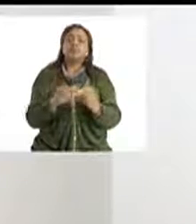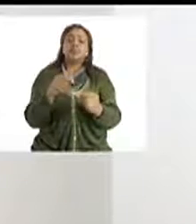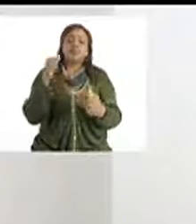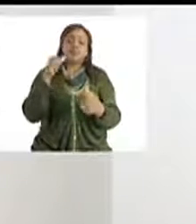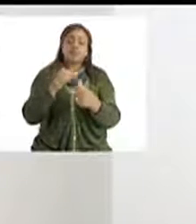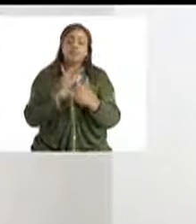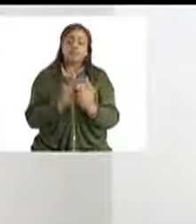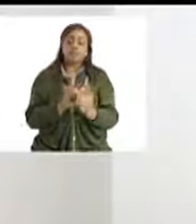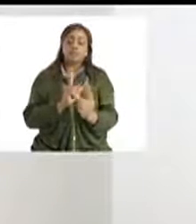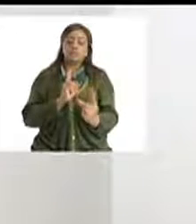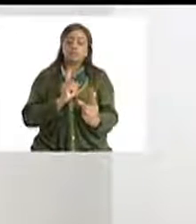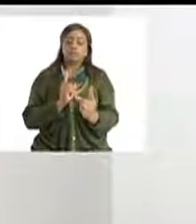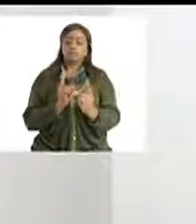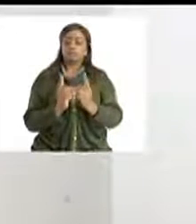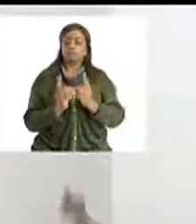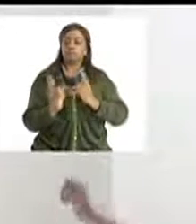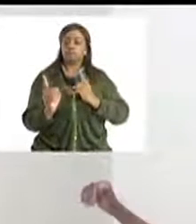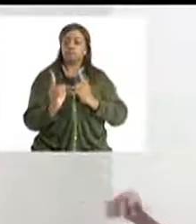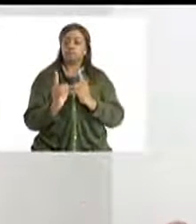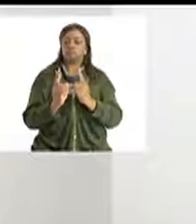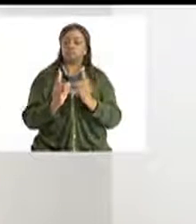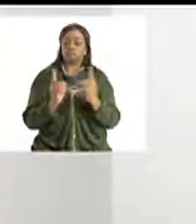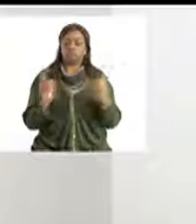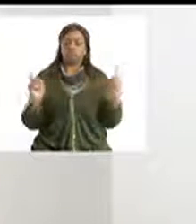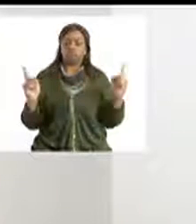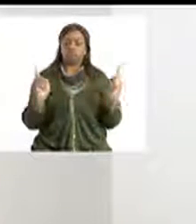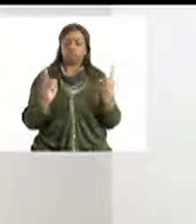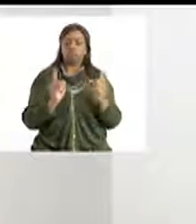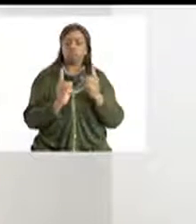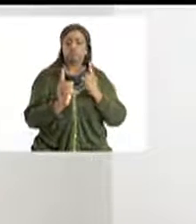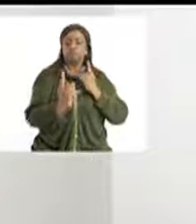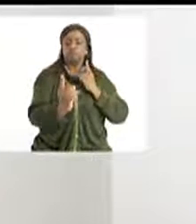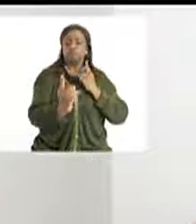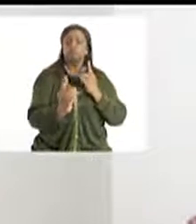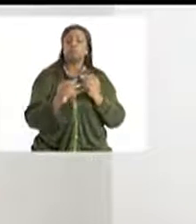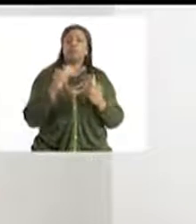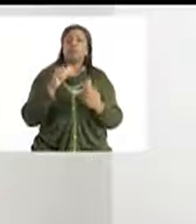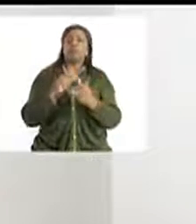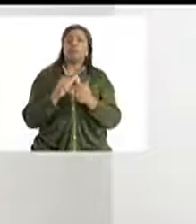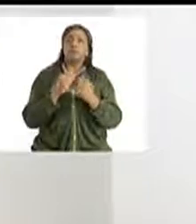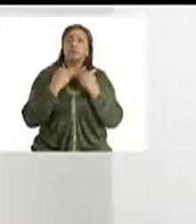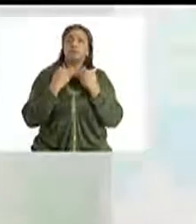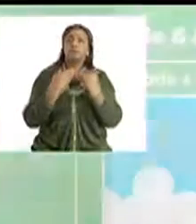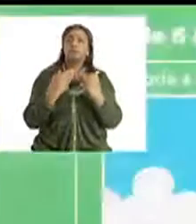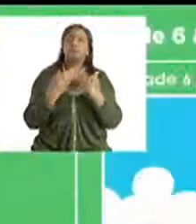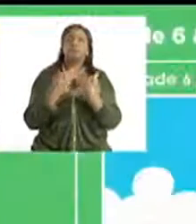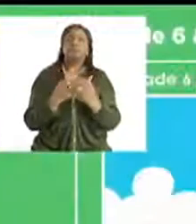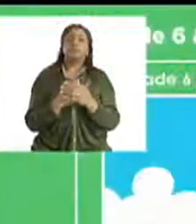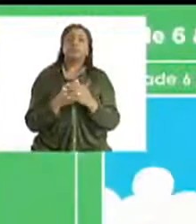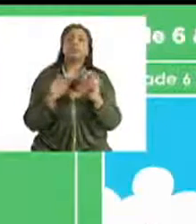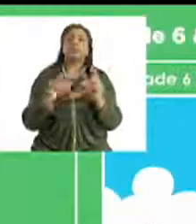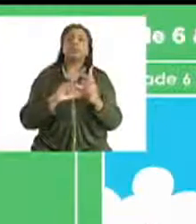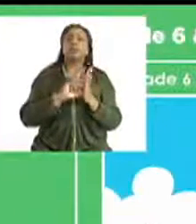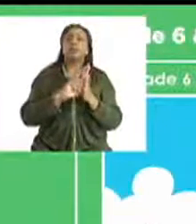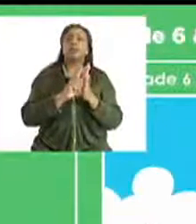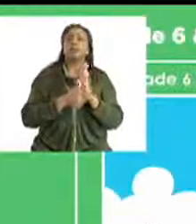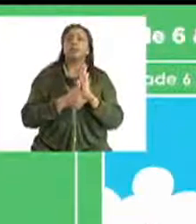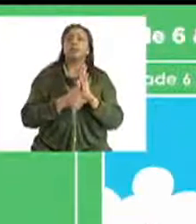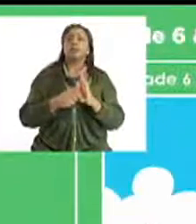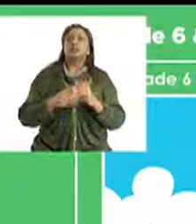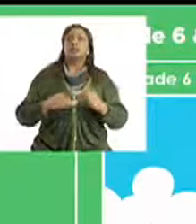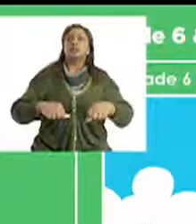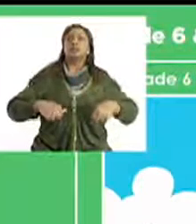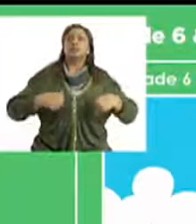the social distance on the sides and to the front as well. Now, today's lesson is health